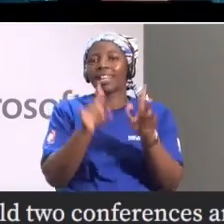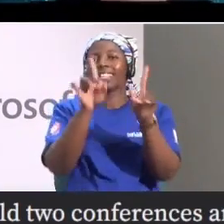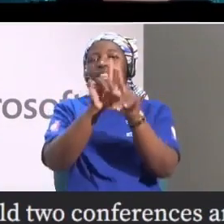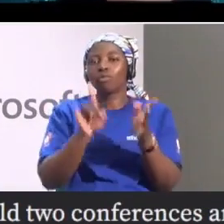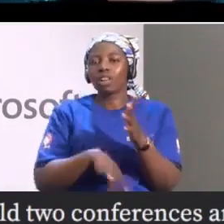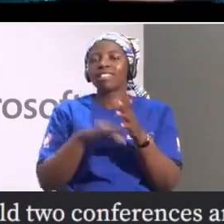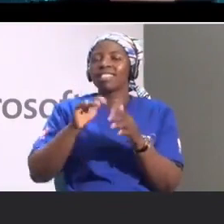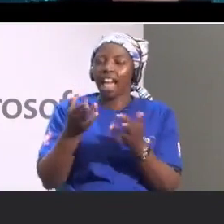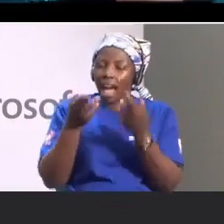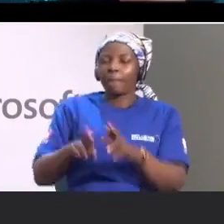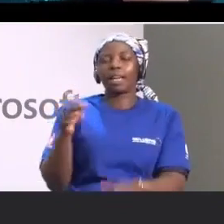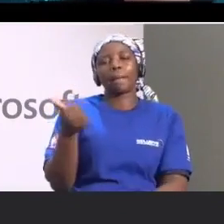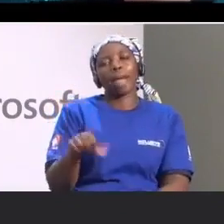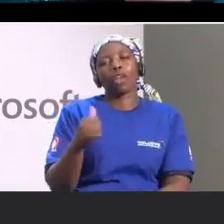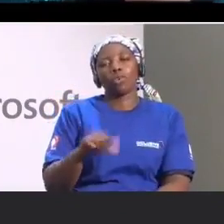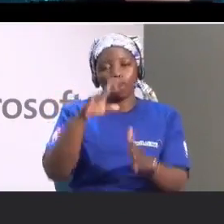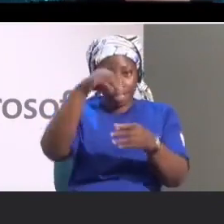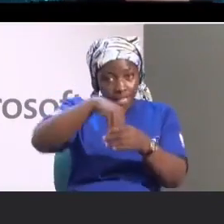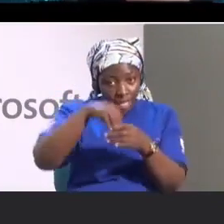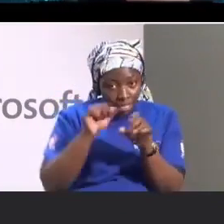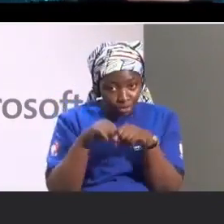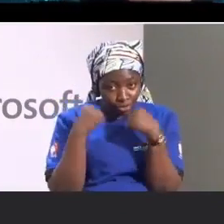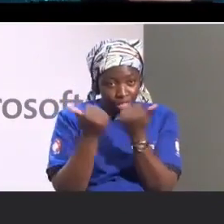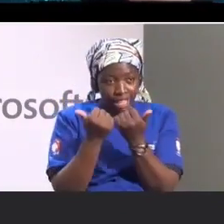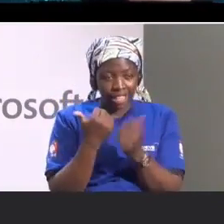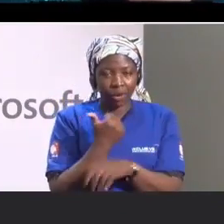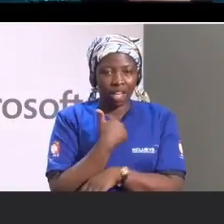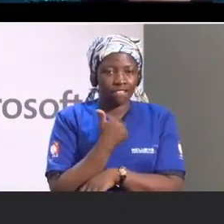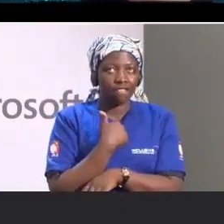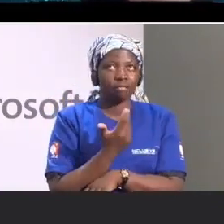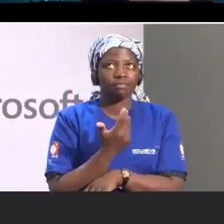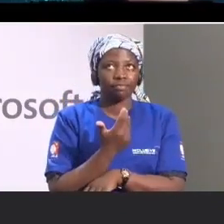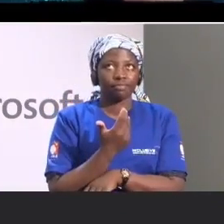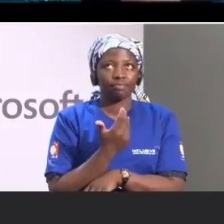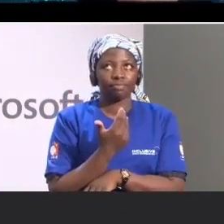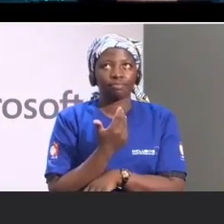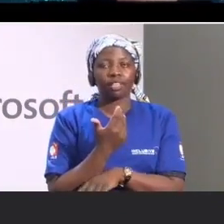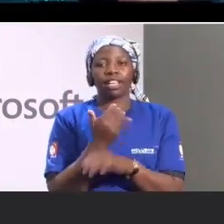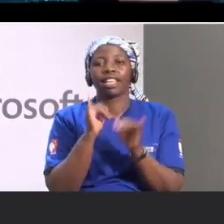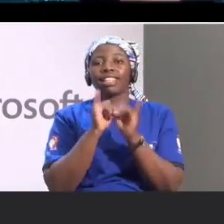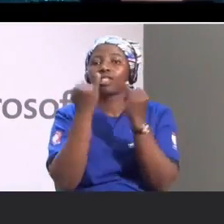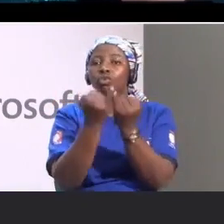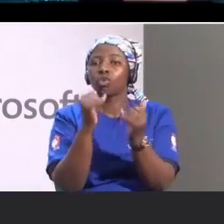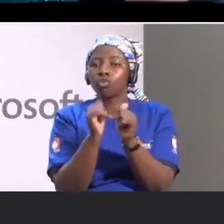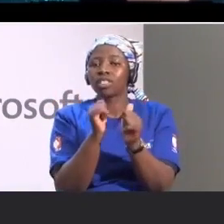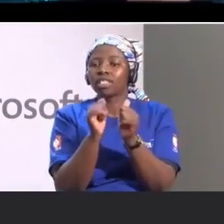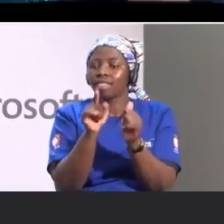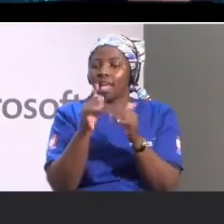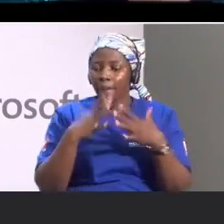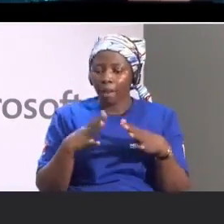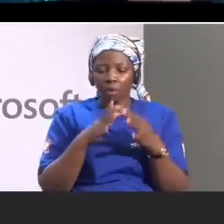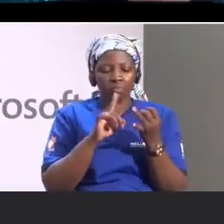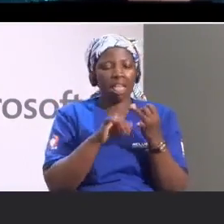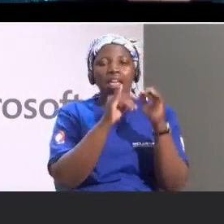is yet to take place. Now, in society, we have context, and we have entities. These entities are people,